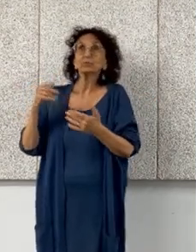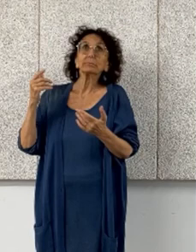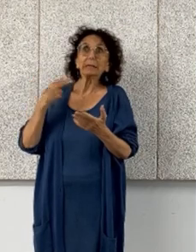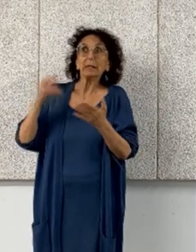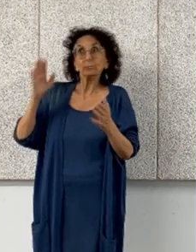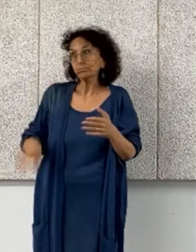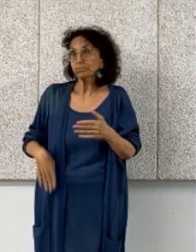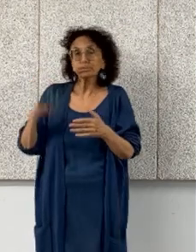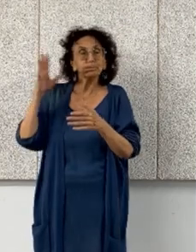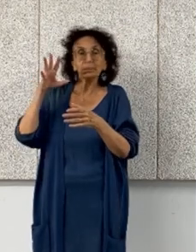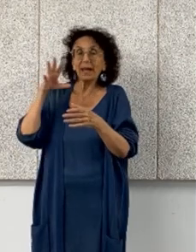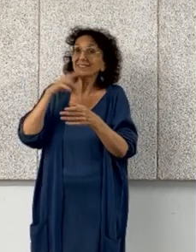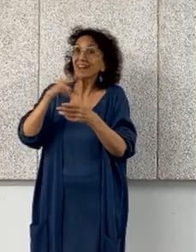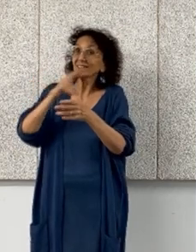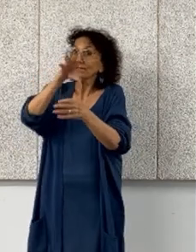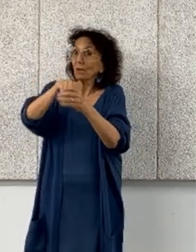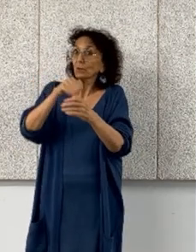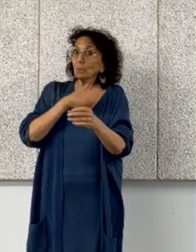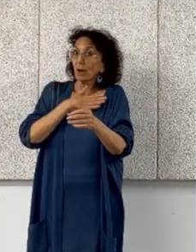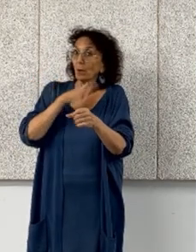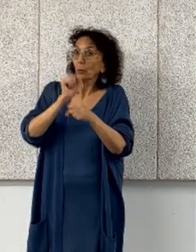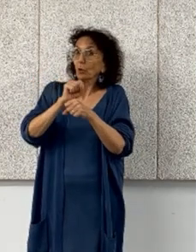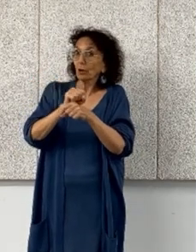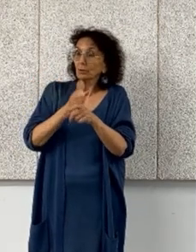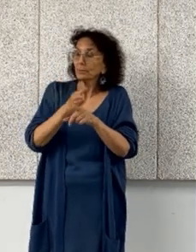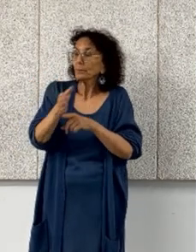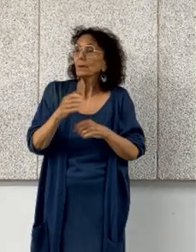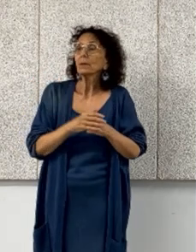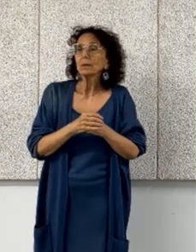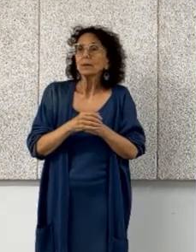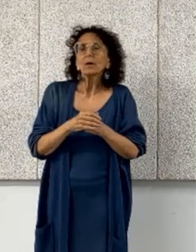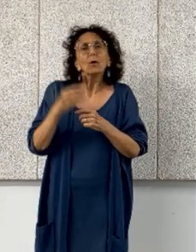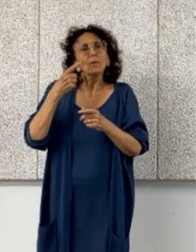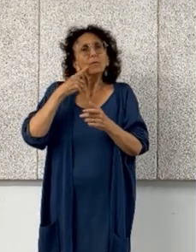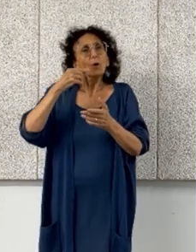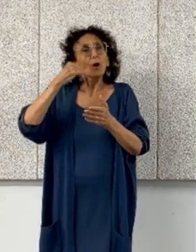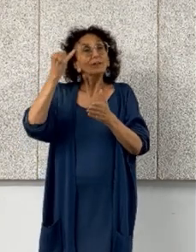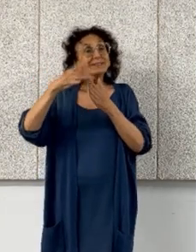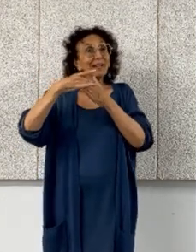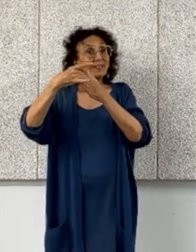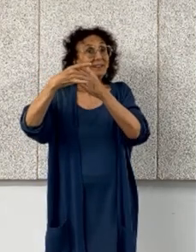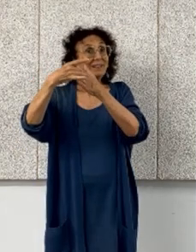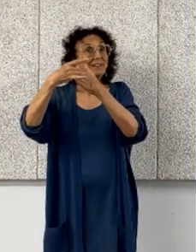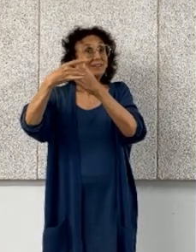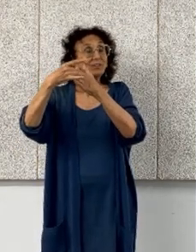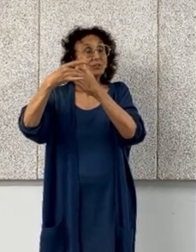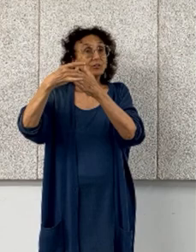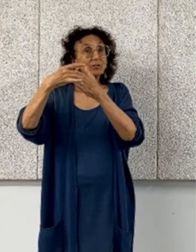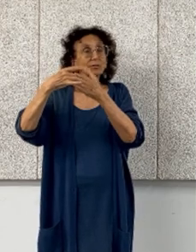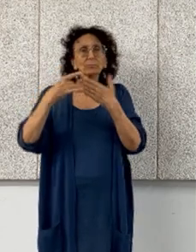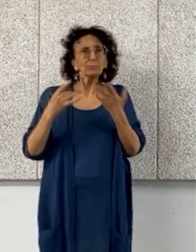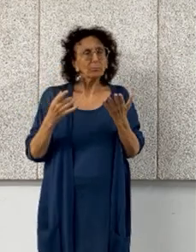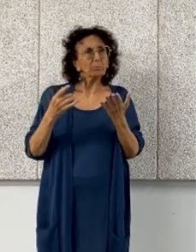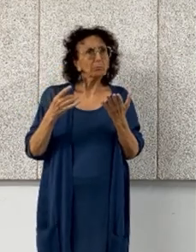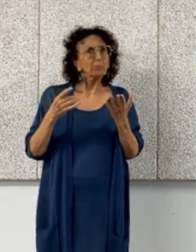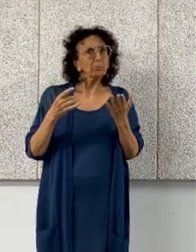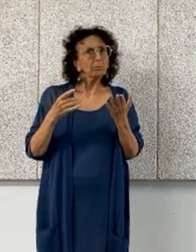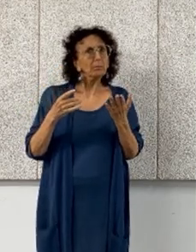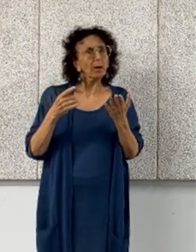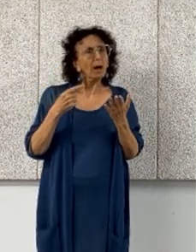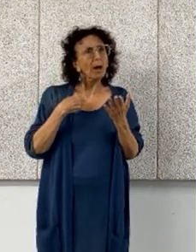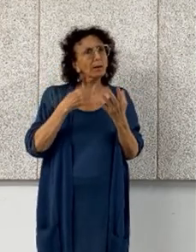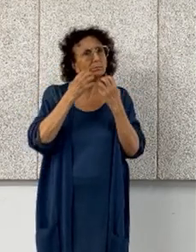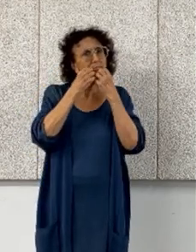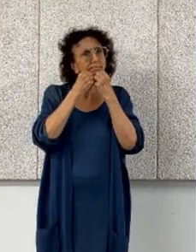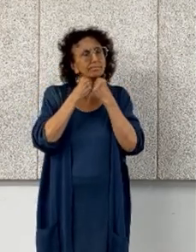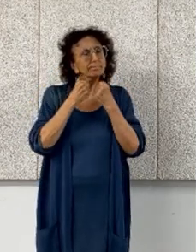my practice. And in terms of artistic leadership, it's always been very important to me